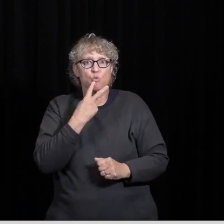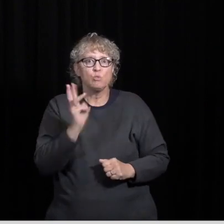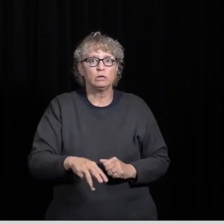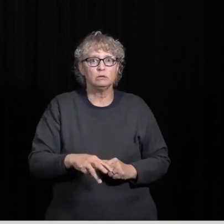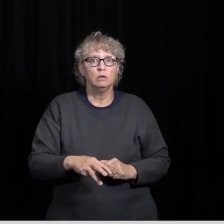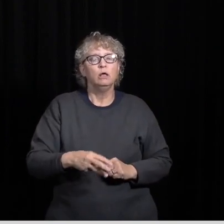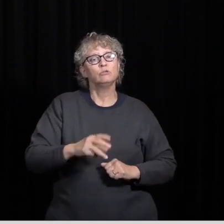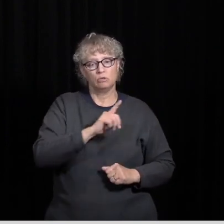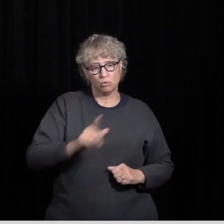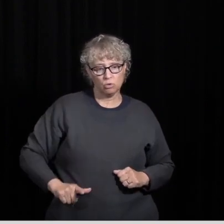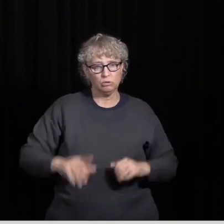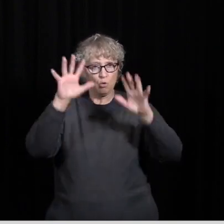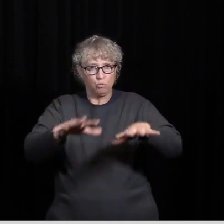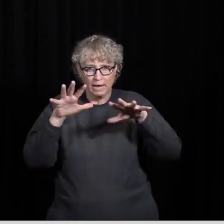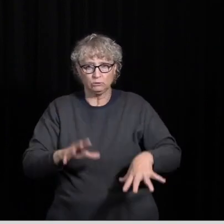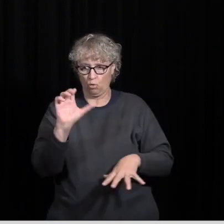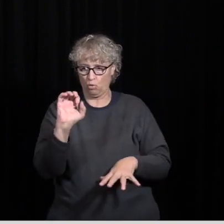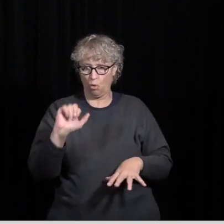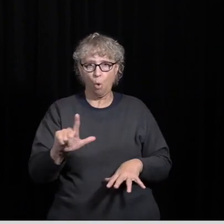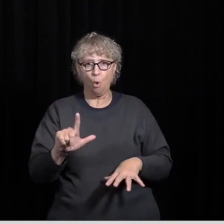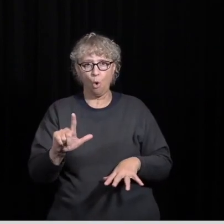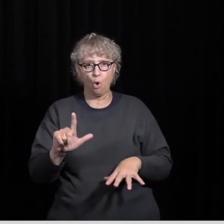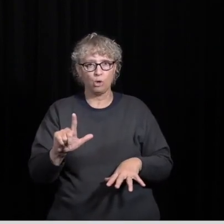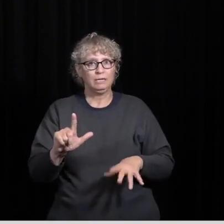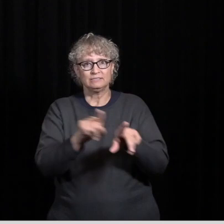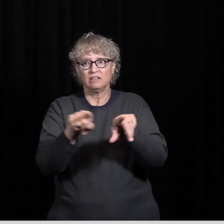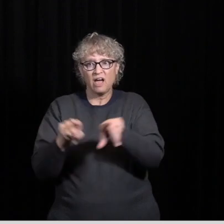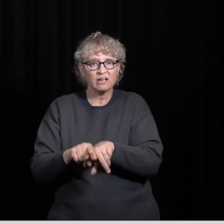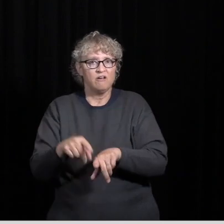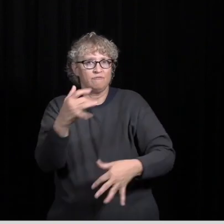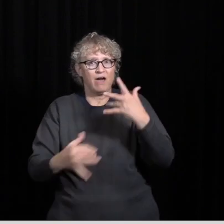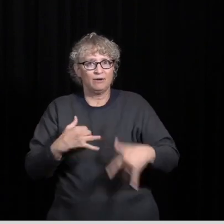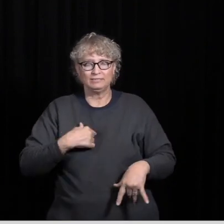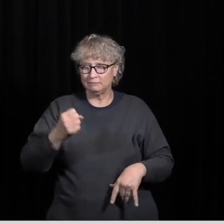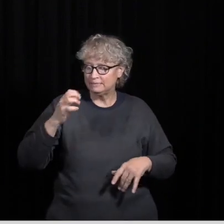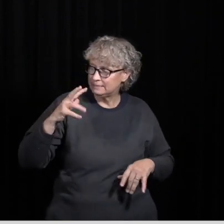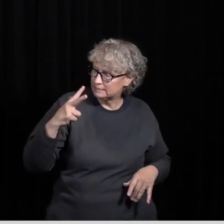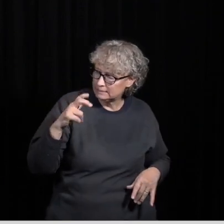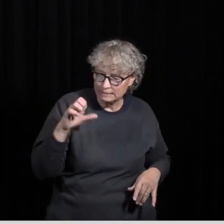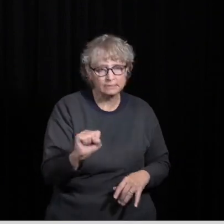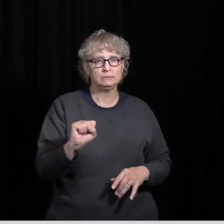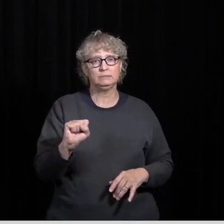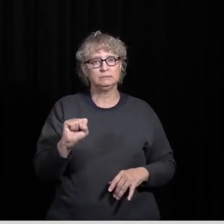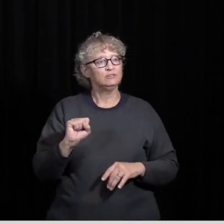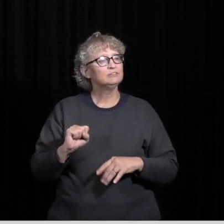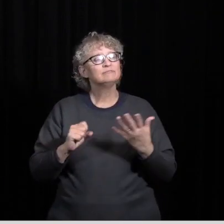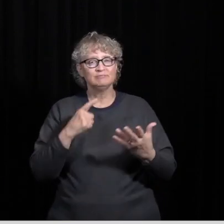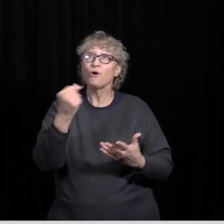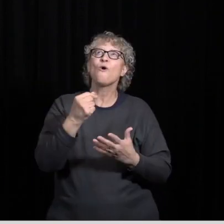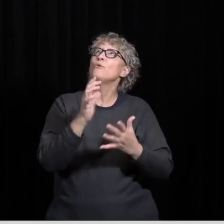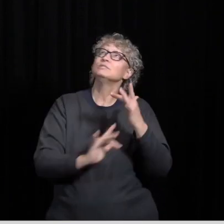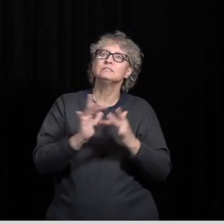God rains down coals like fire on the wicked. And I'm like, yes, go Jesus, because he's whooping up on the wicked